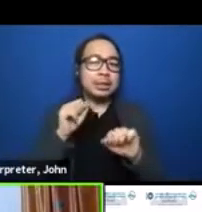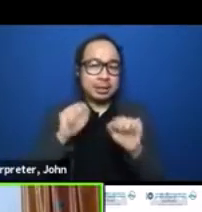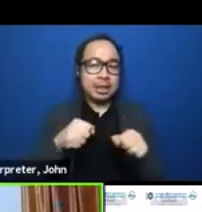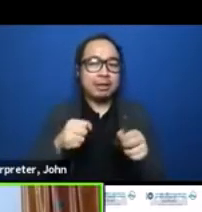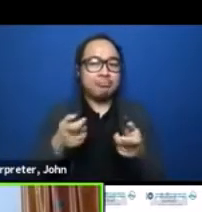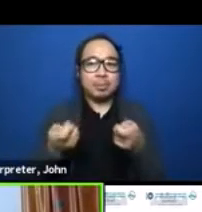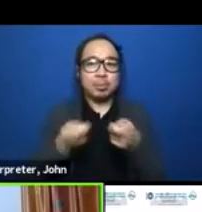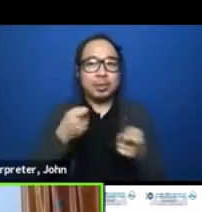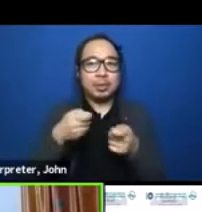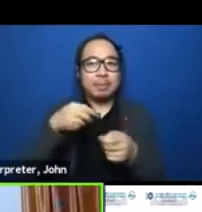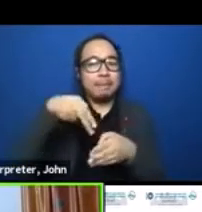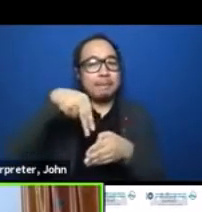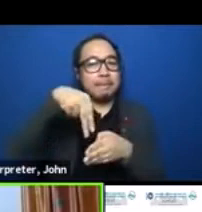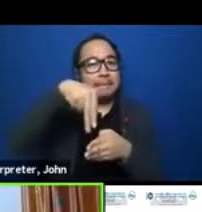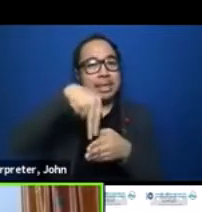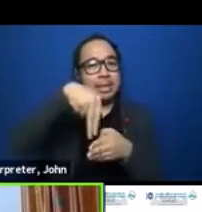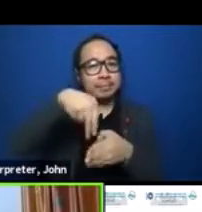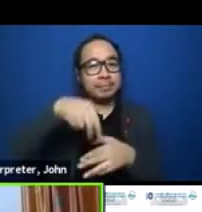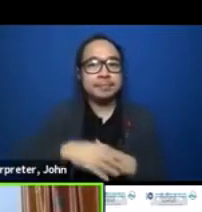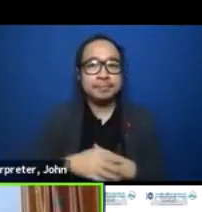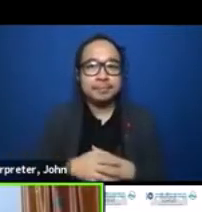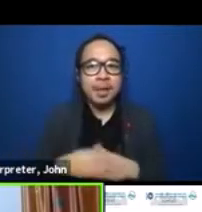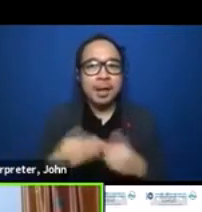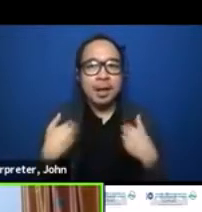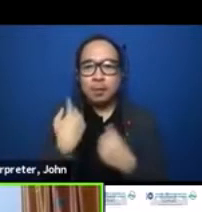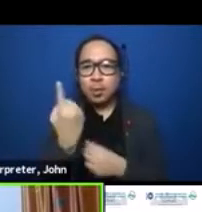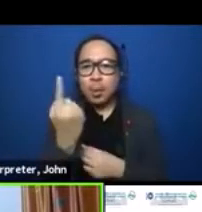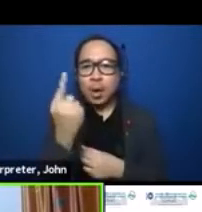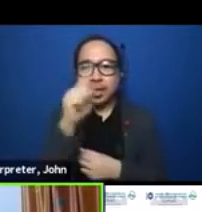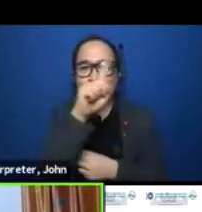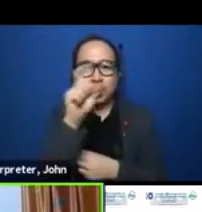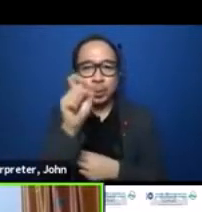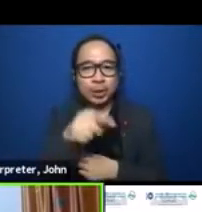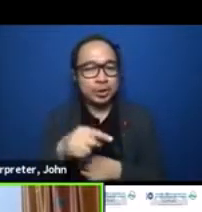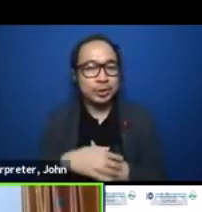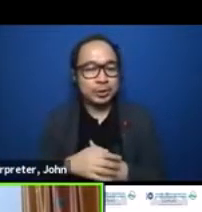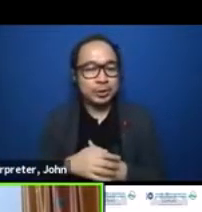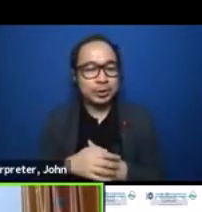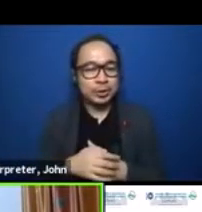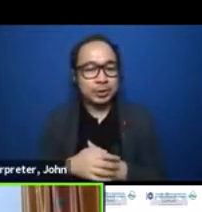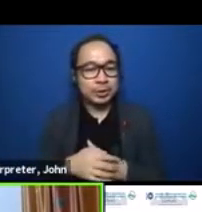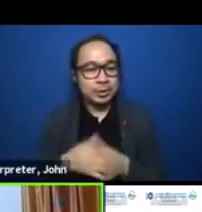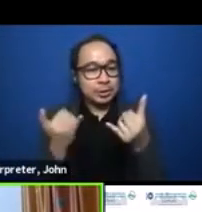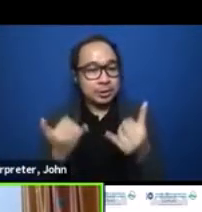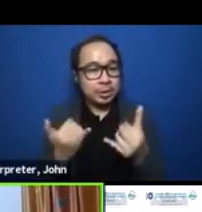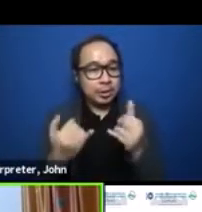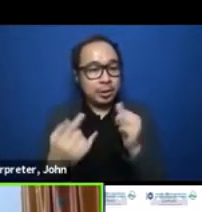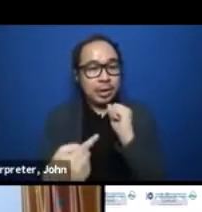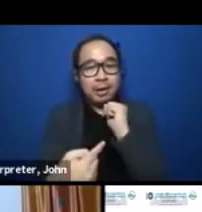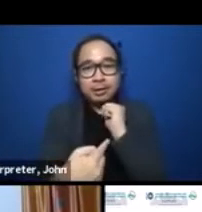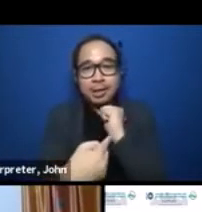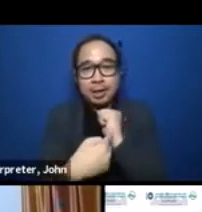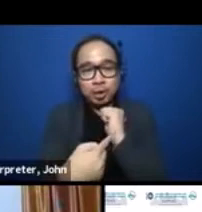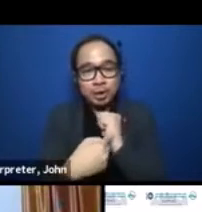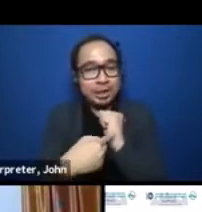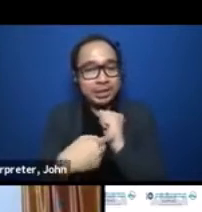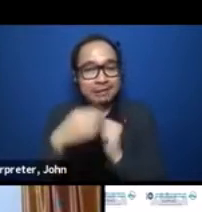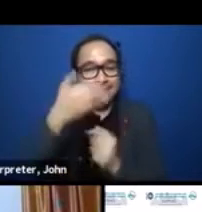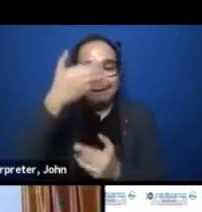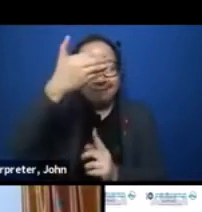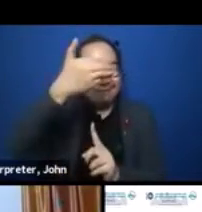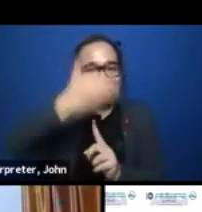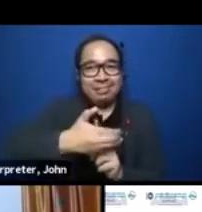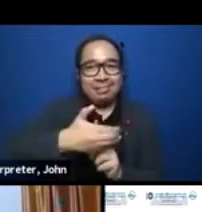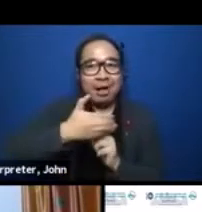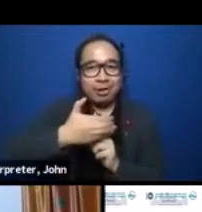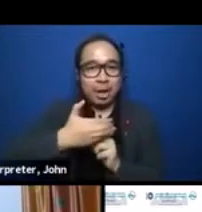have a question from Thein Minton, who says that with the technology and lockdown going hand in hand, use